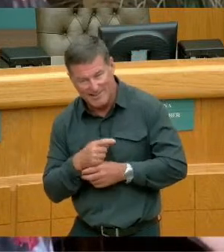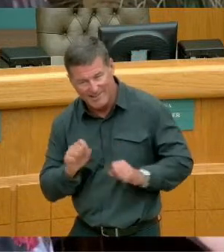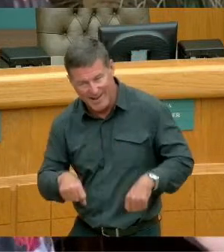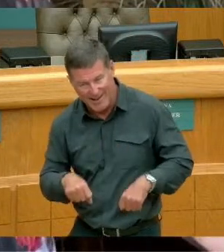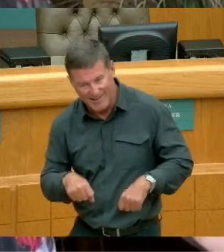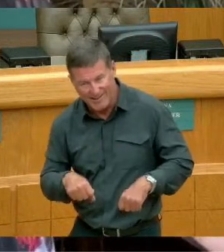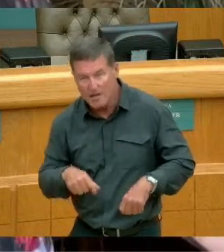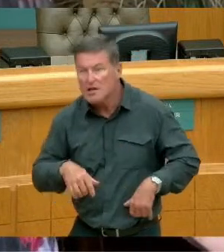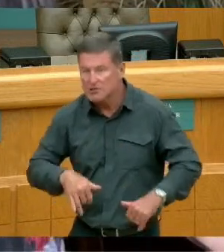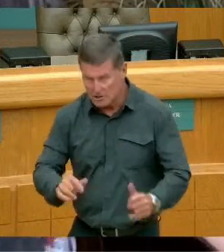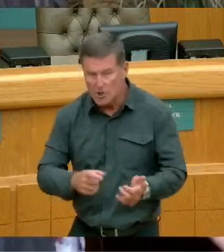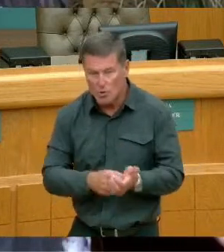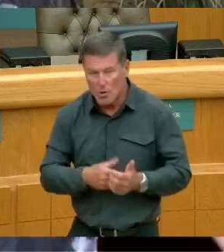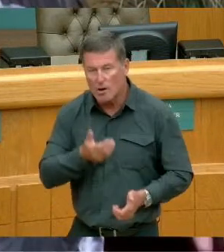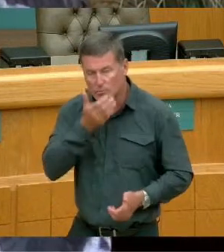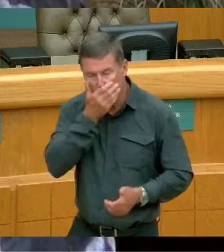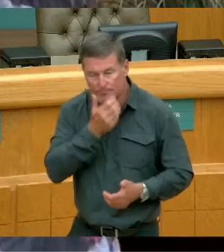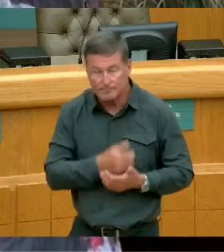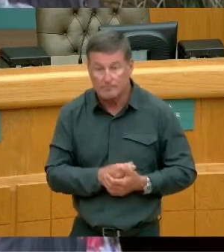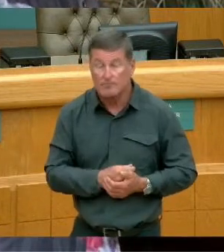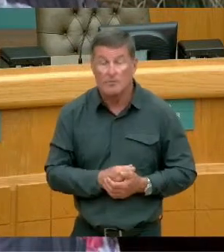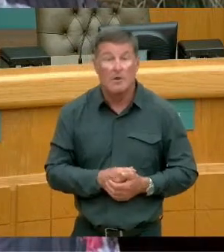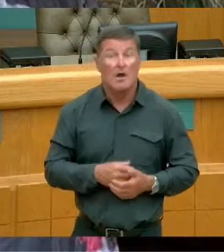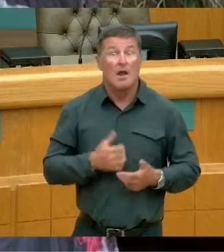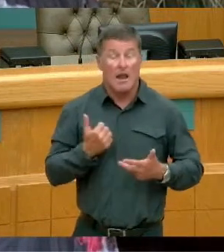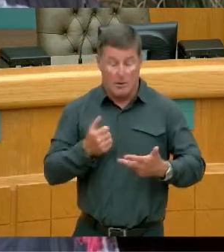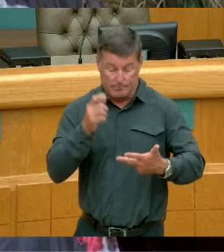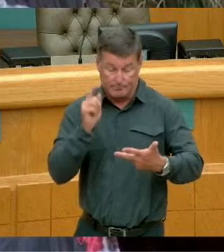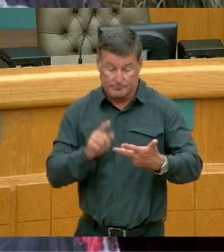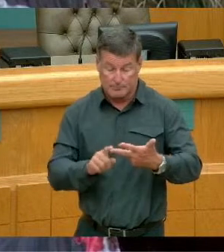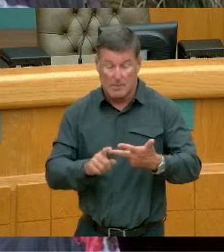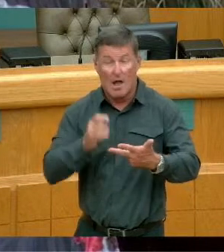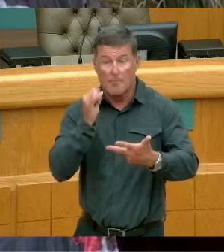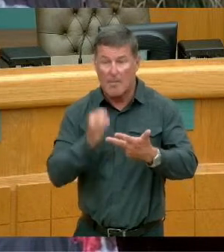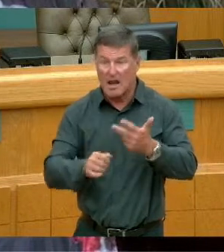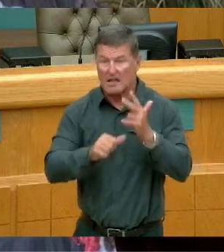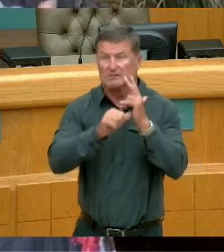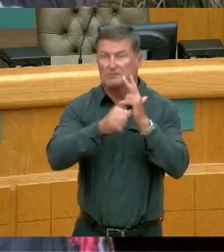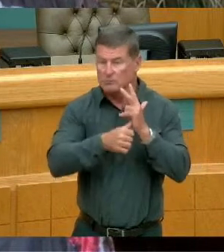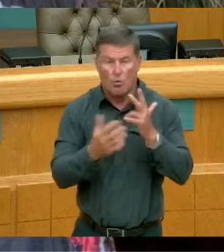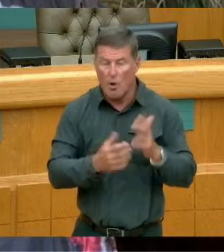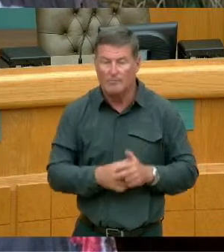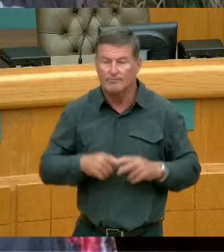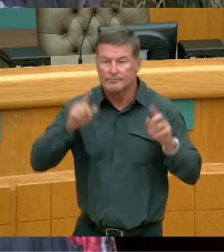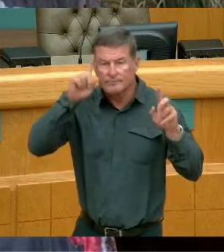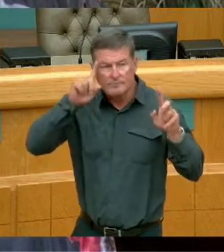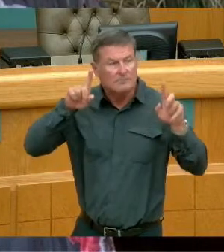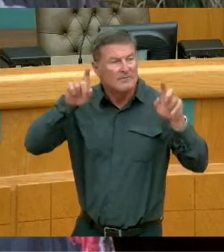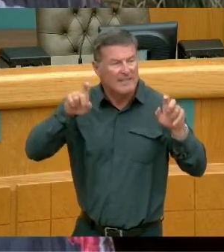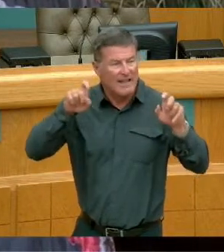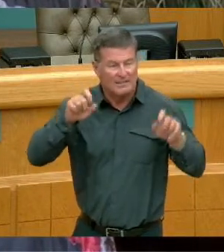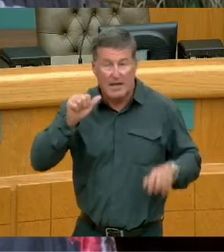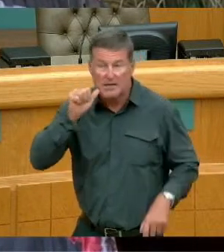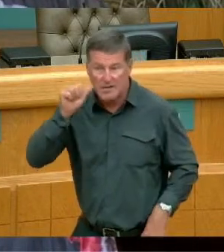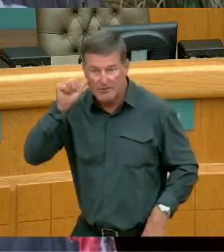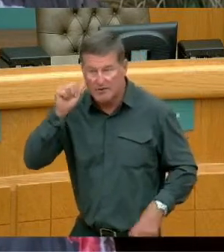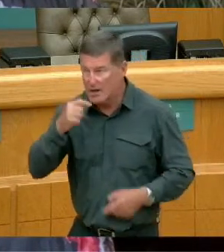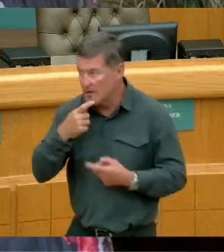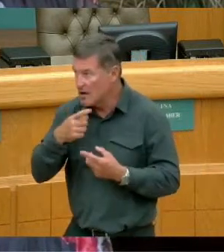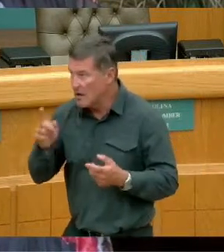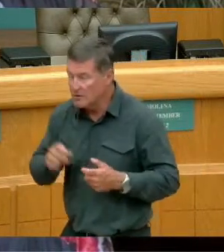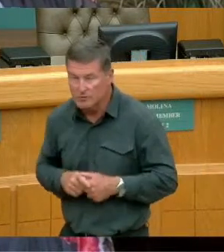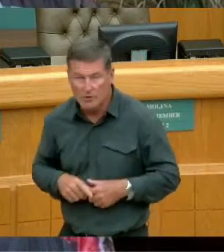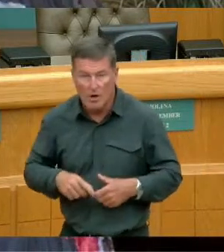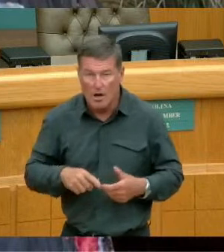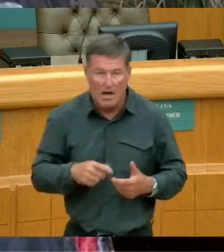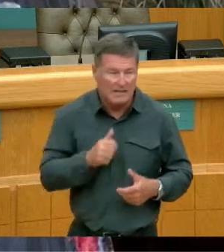message is for testing. What I want to say is that we all heard yesterday that resources are limited, and people are asking what